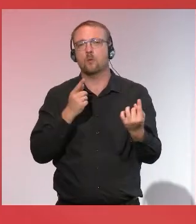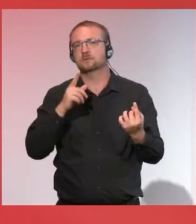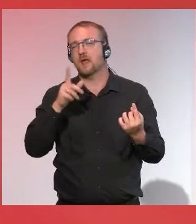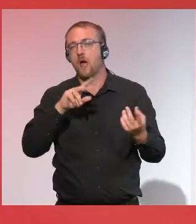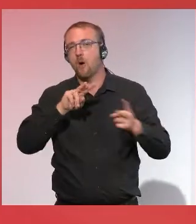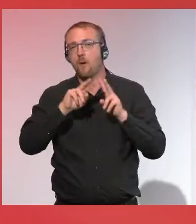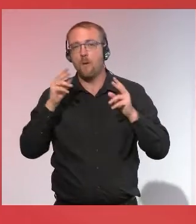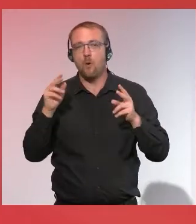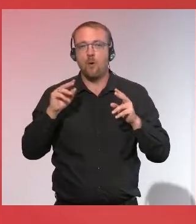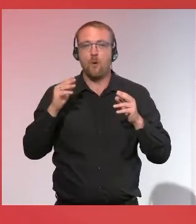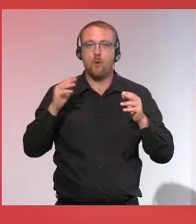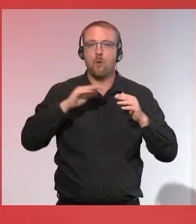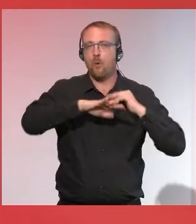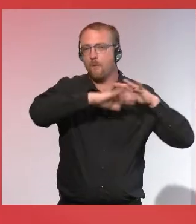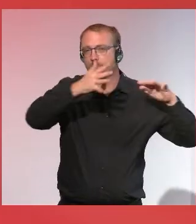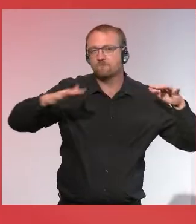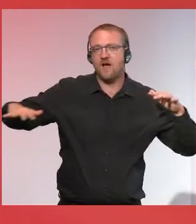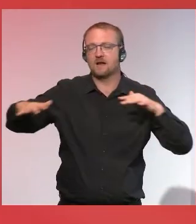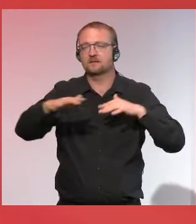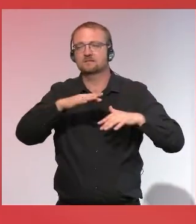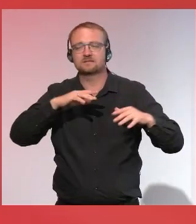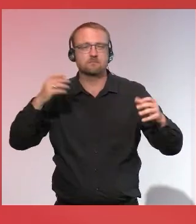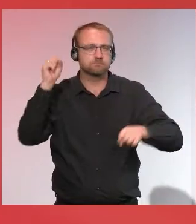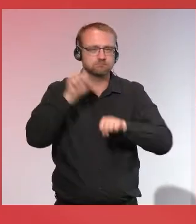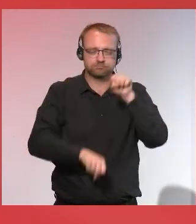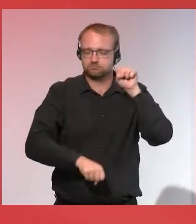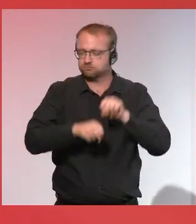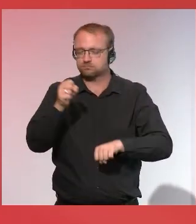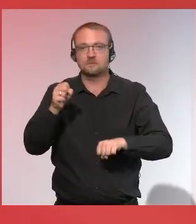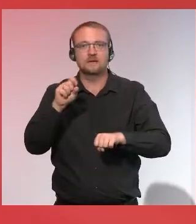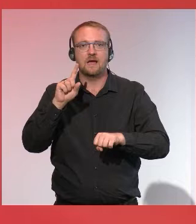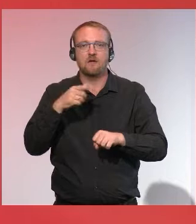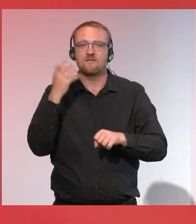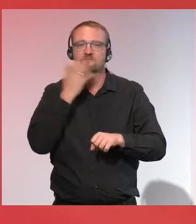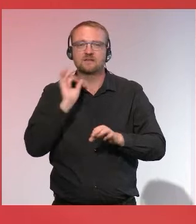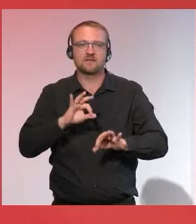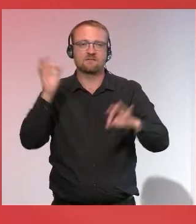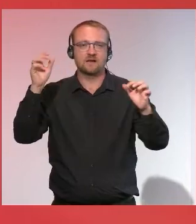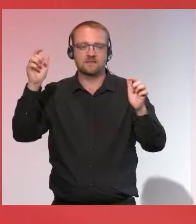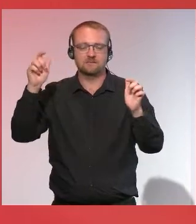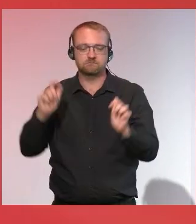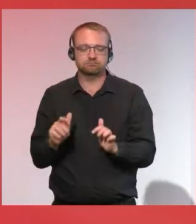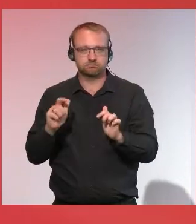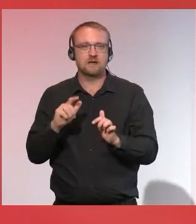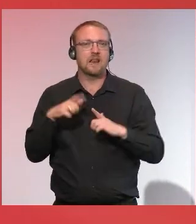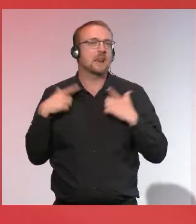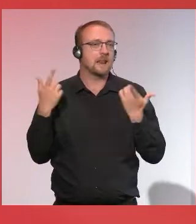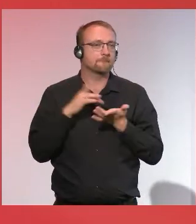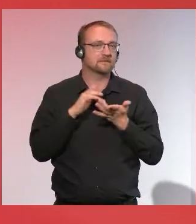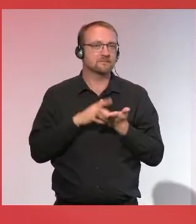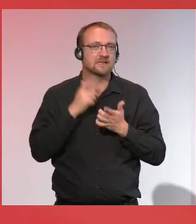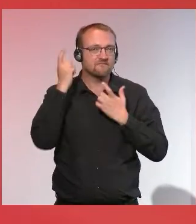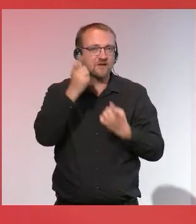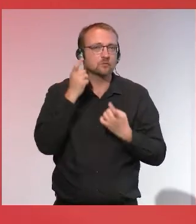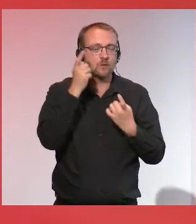of the world, impacts on our water quality, on food supply. And then you will see on the outside what that does to